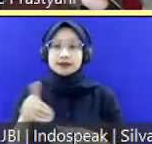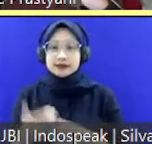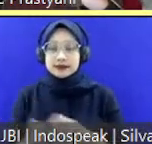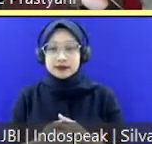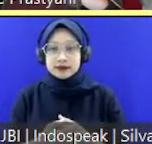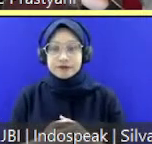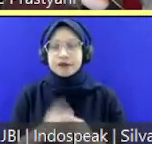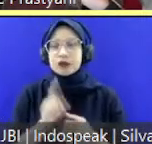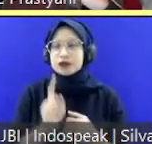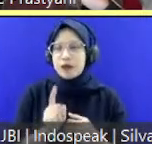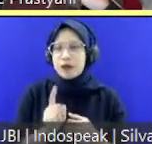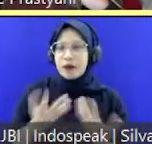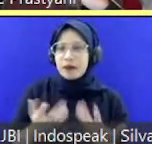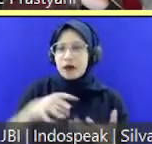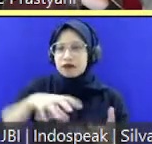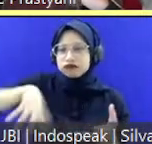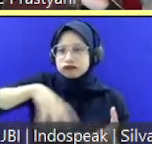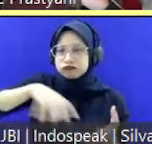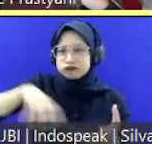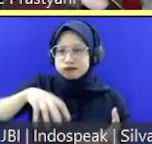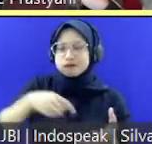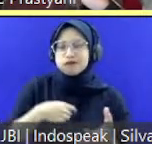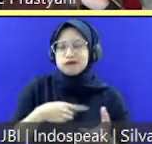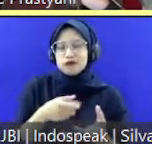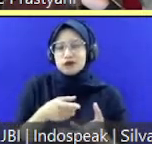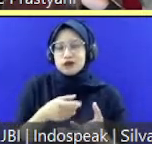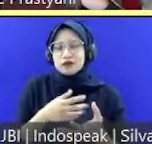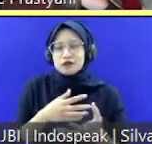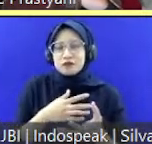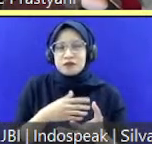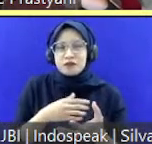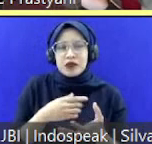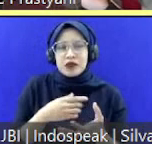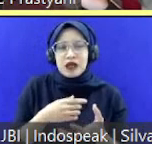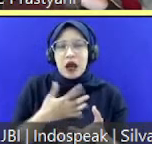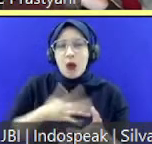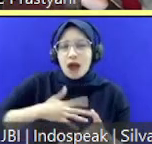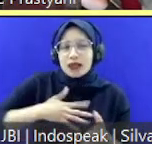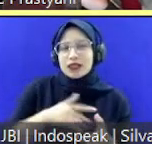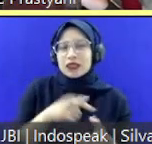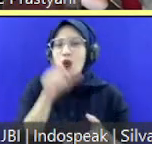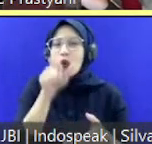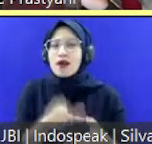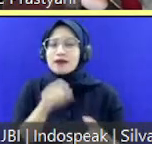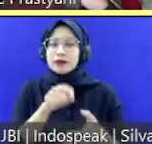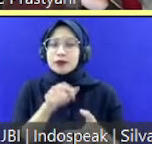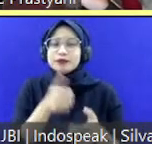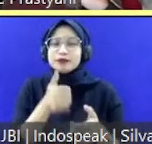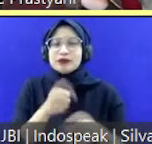is fearful of the danger that he has posed in the past.